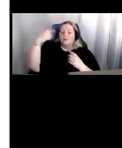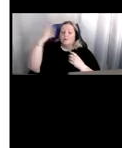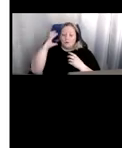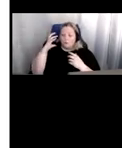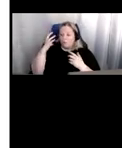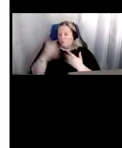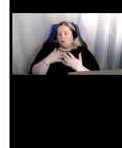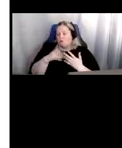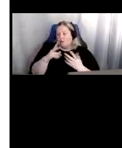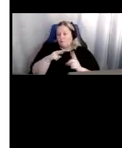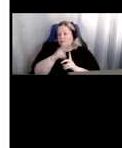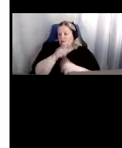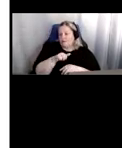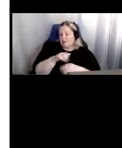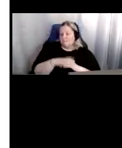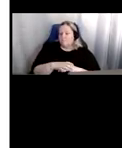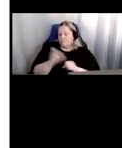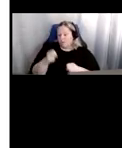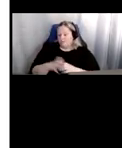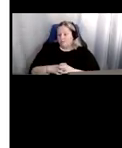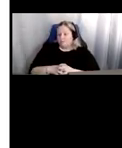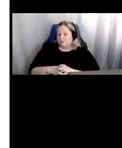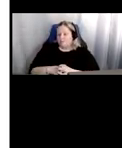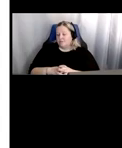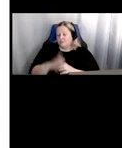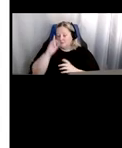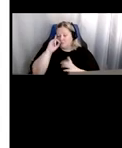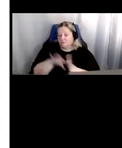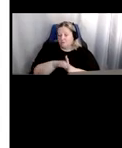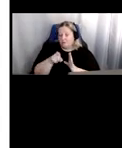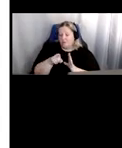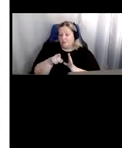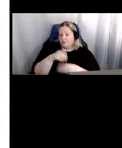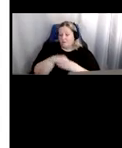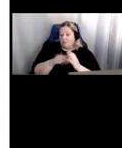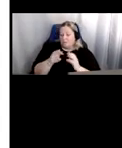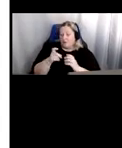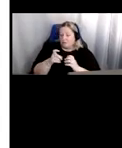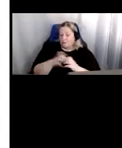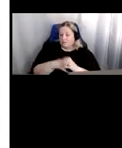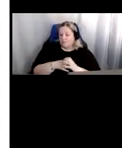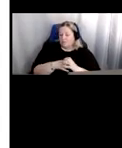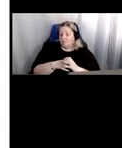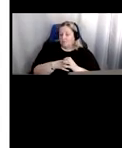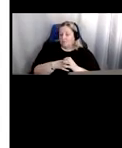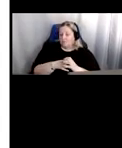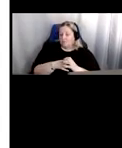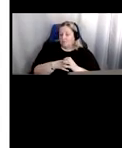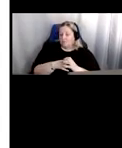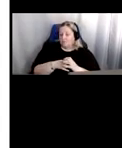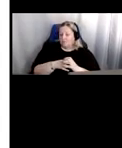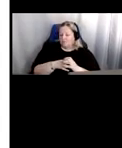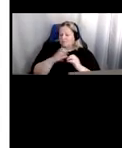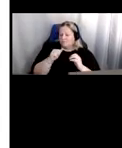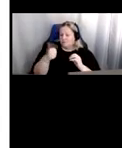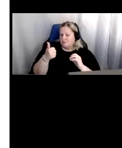have plugged into that. So here's a picture of the Apple kit where everything's still in their box yet. We have the EchoShow 10, which if